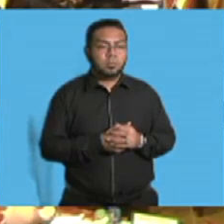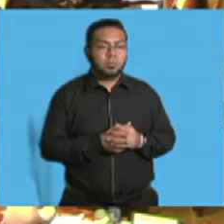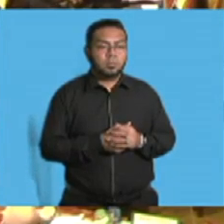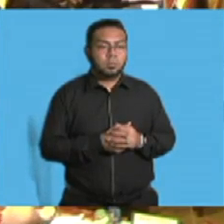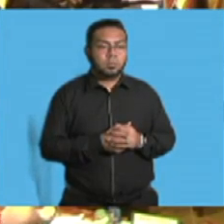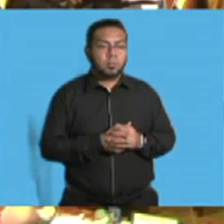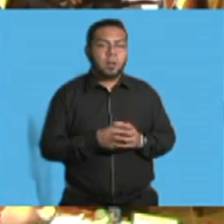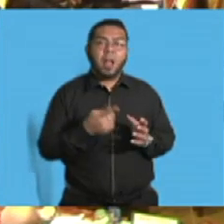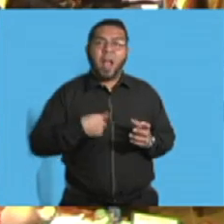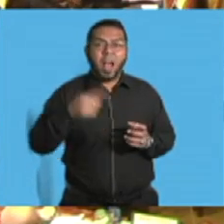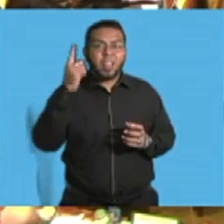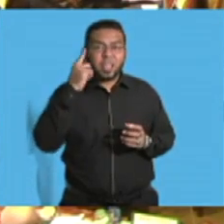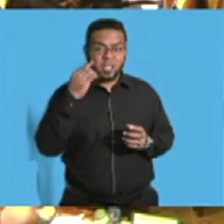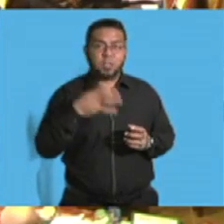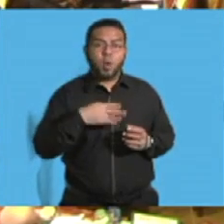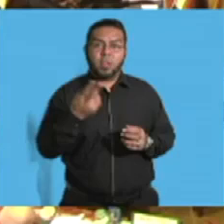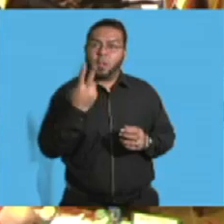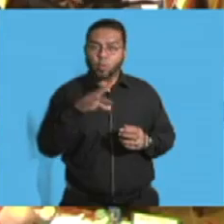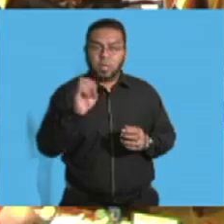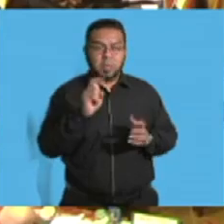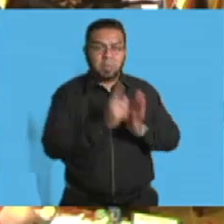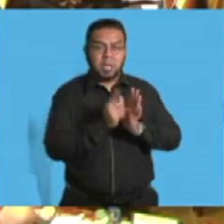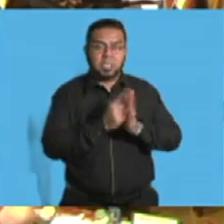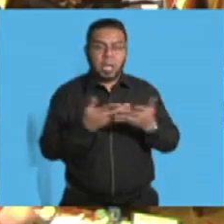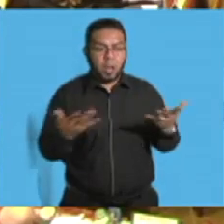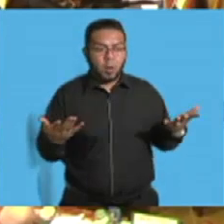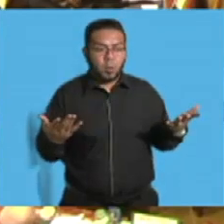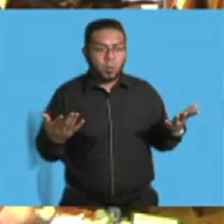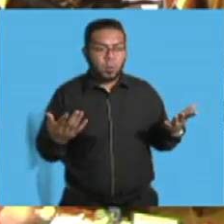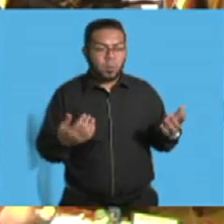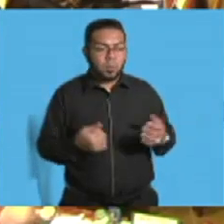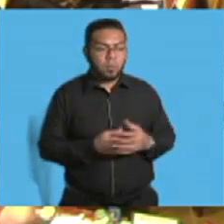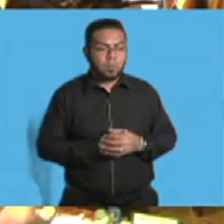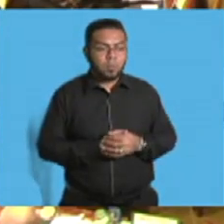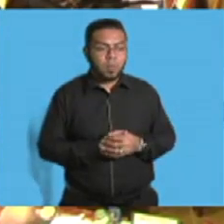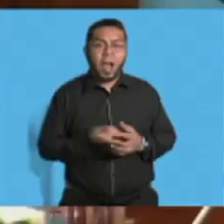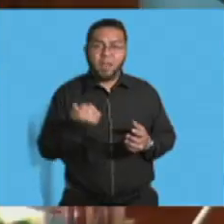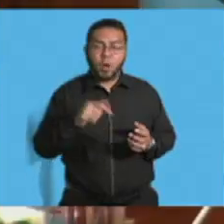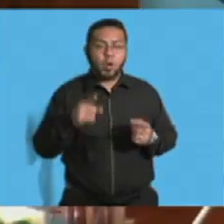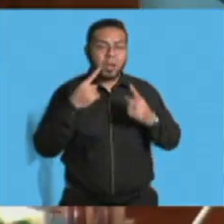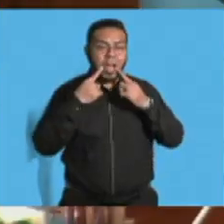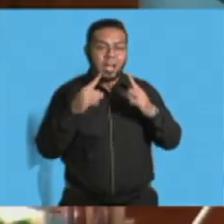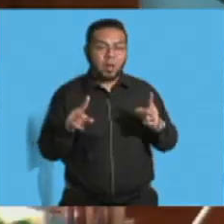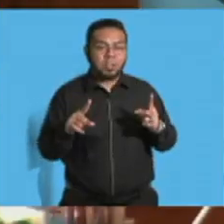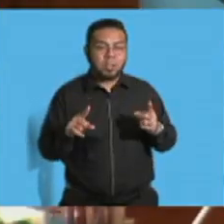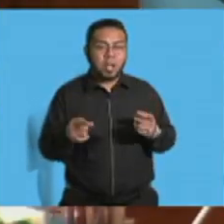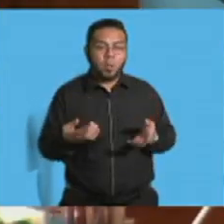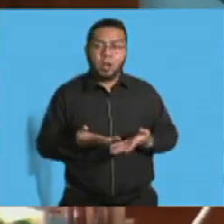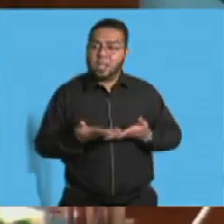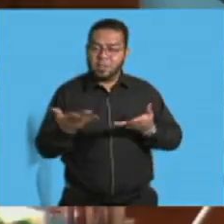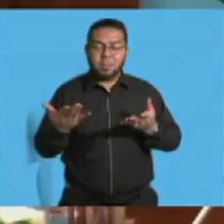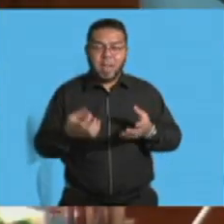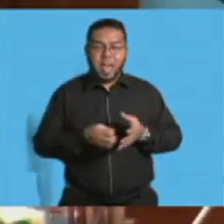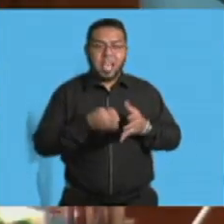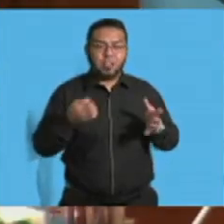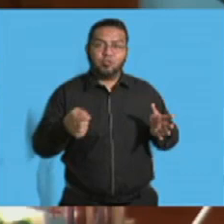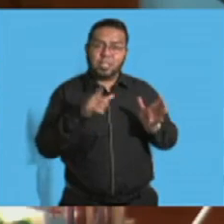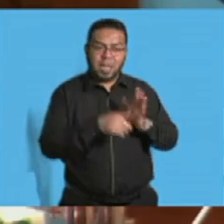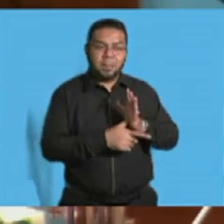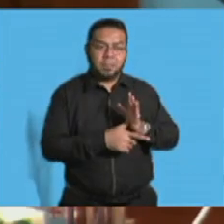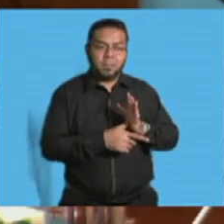think it's more than 20 minutes now. I had already announced that I will give him extra time for his right of